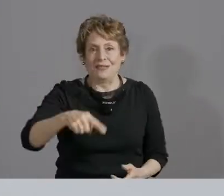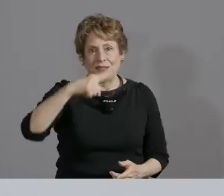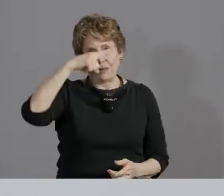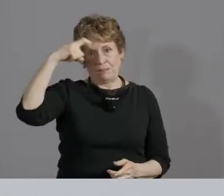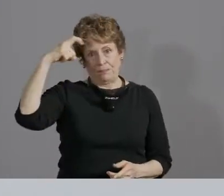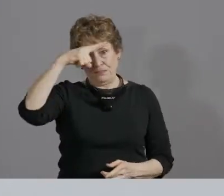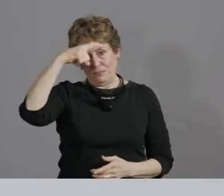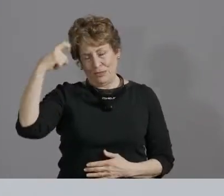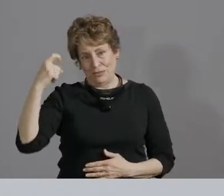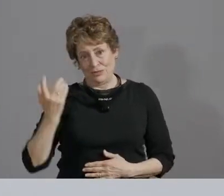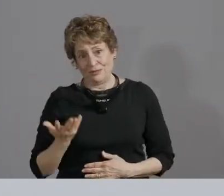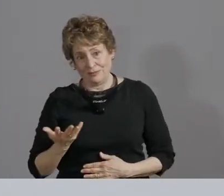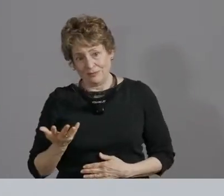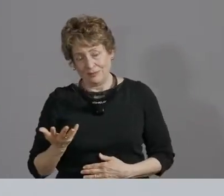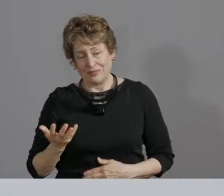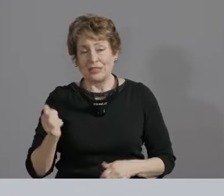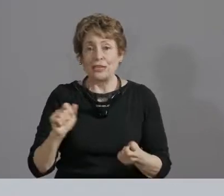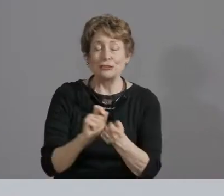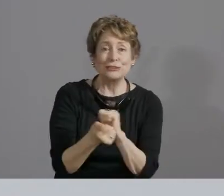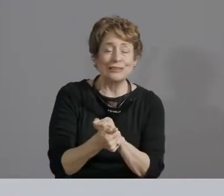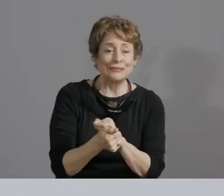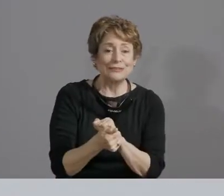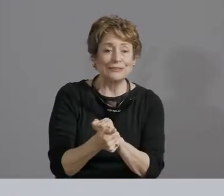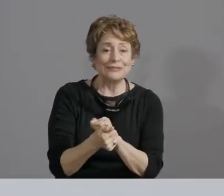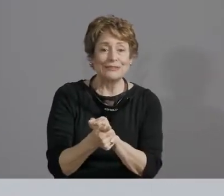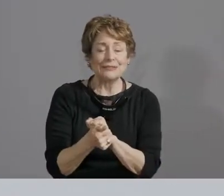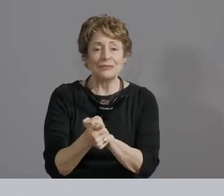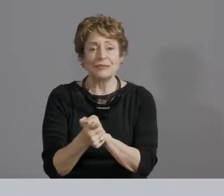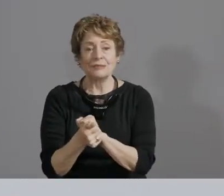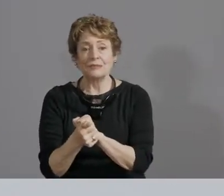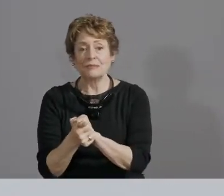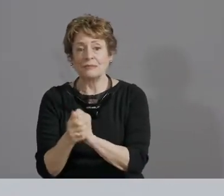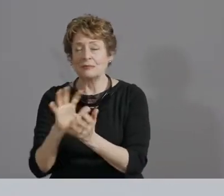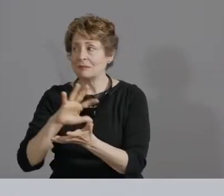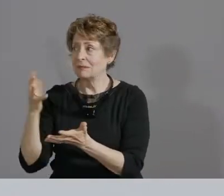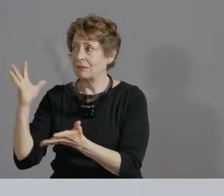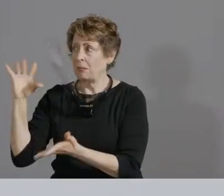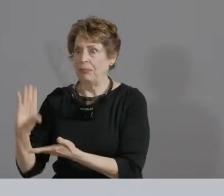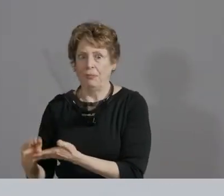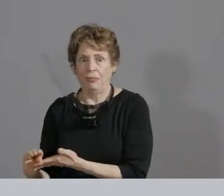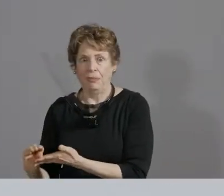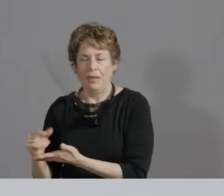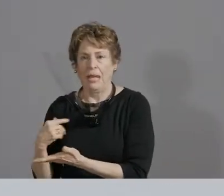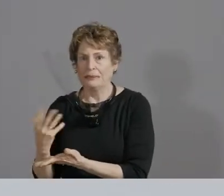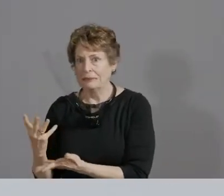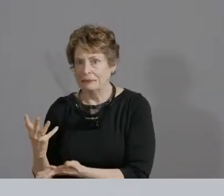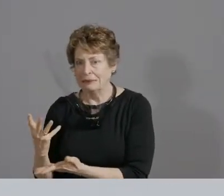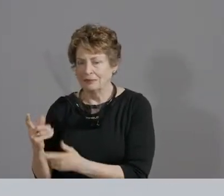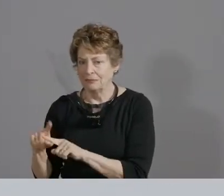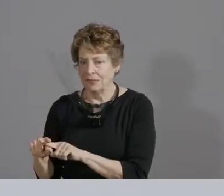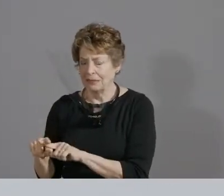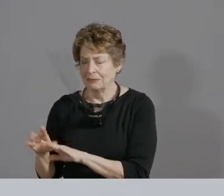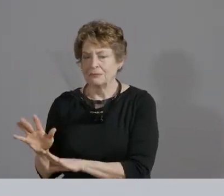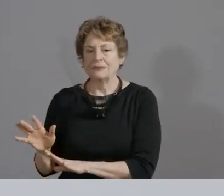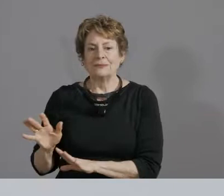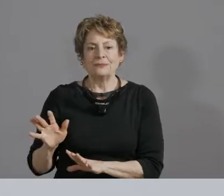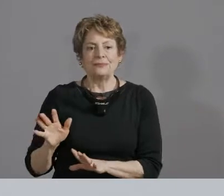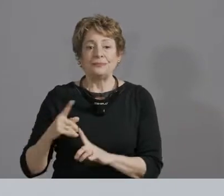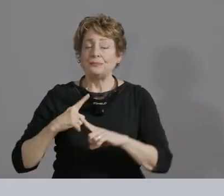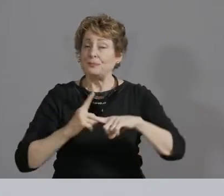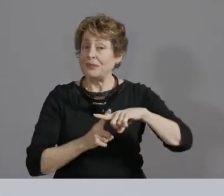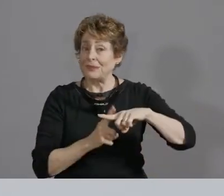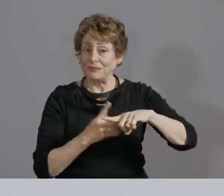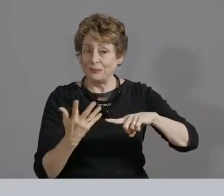the vaccine supply, but there are some promising things on the horizon. So the Johnson & Johnson